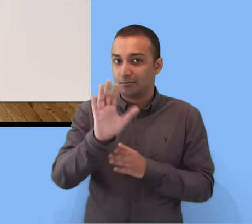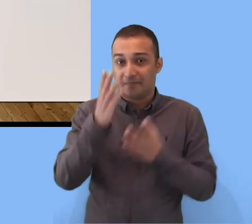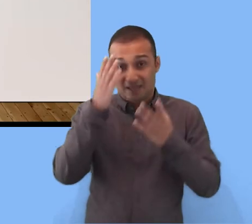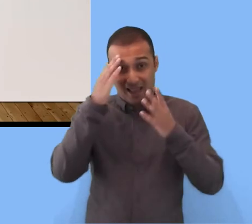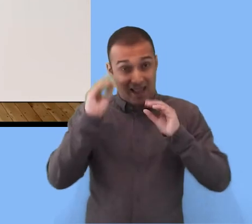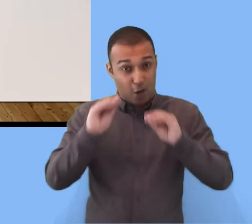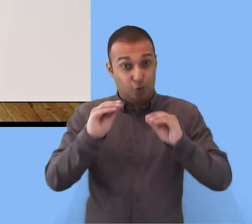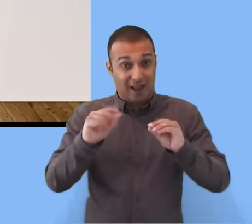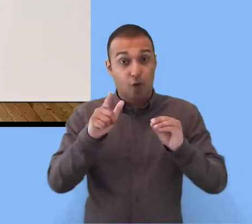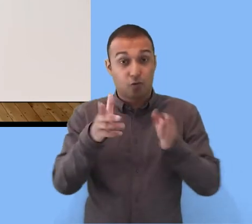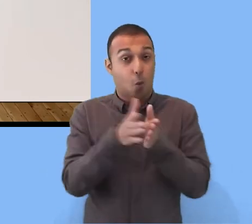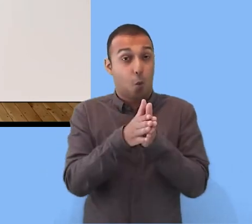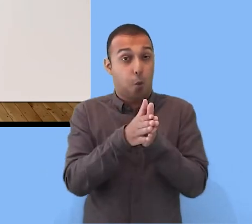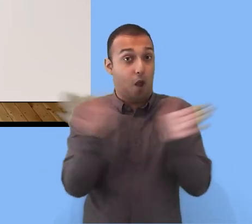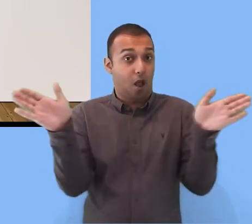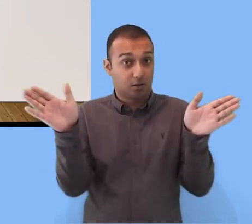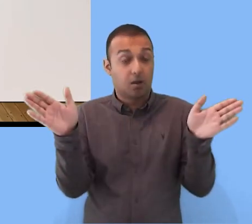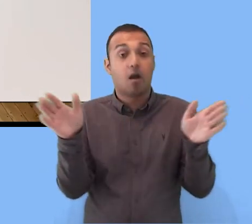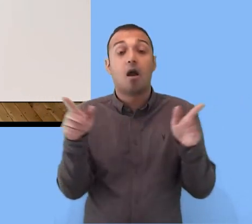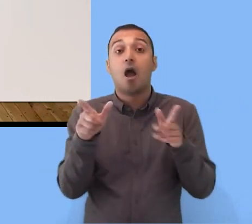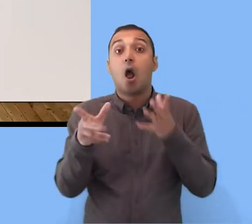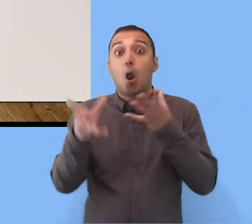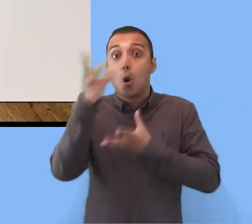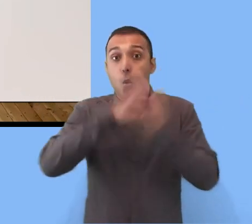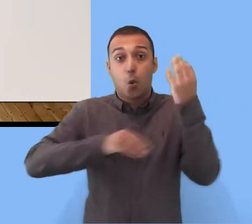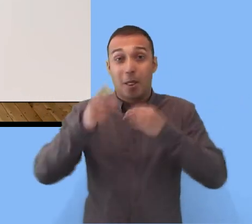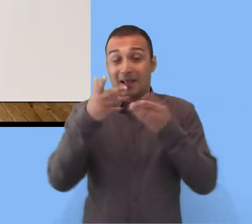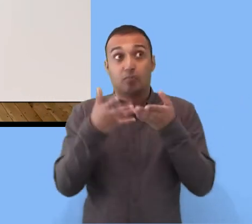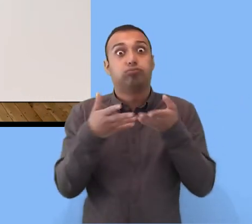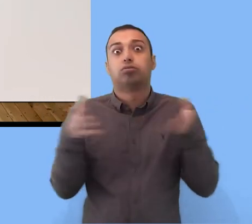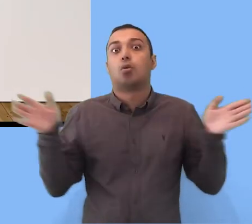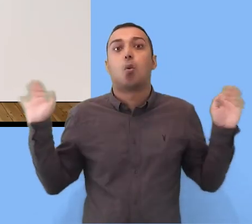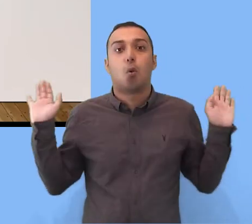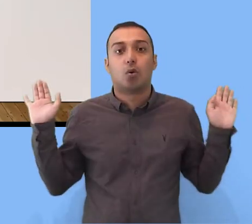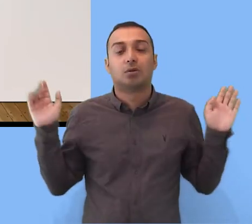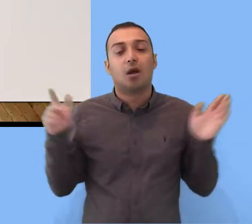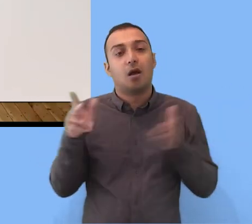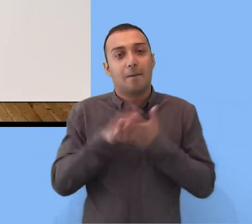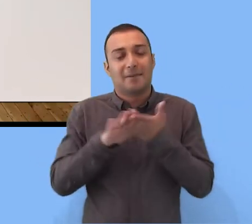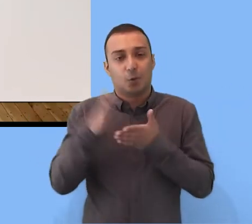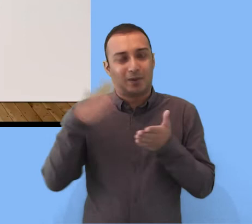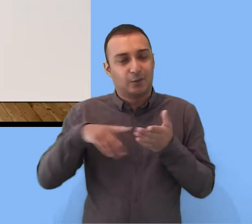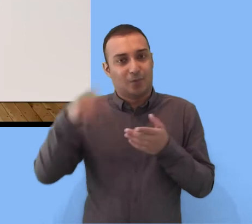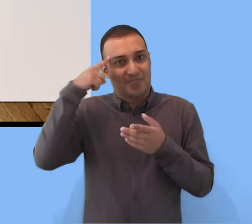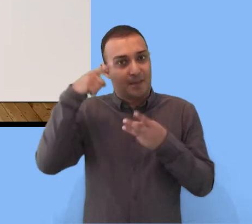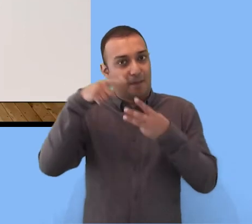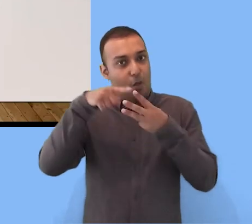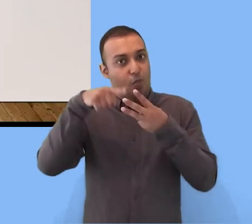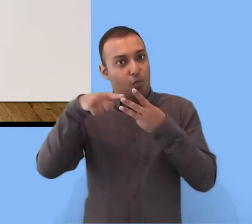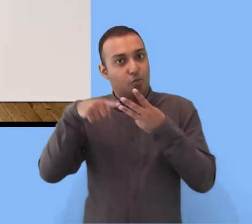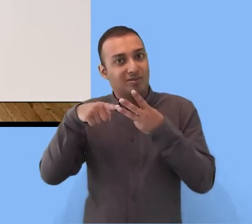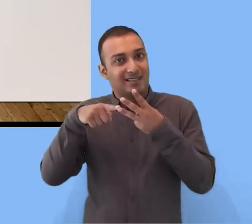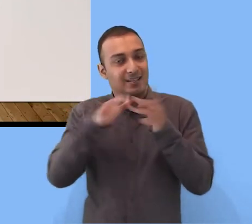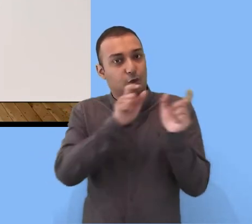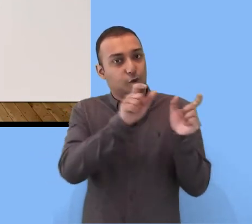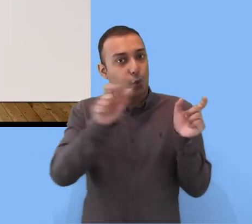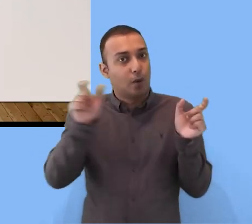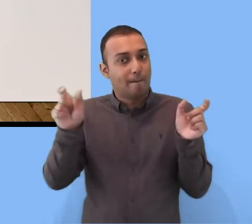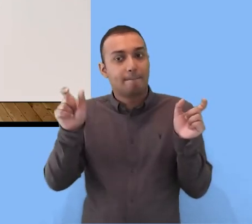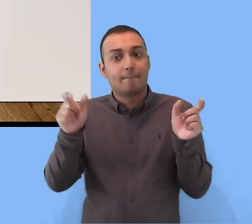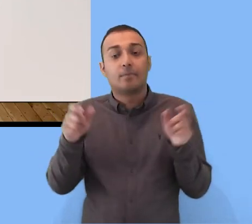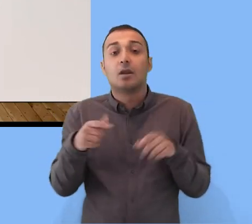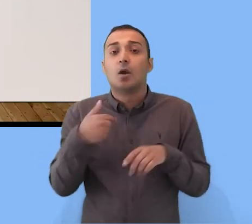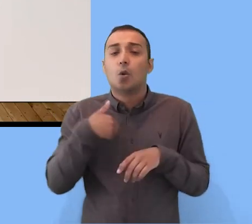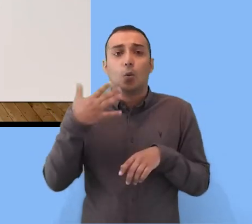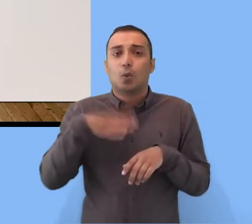and learning is wider still, and we need to reflect on those terms. We need to change the emphasis. We need to move away from thinking